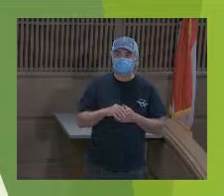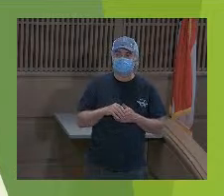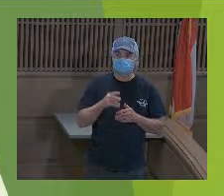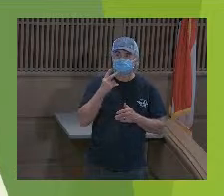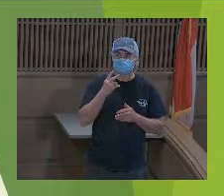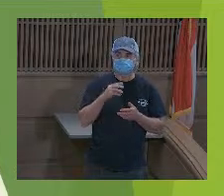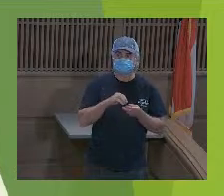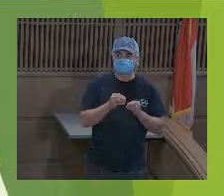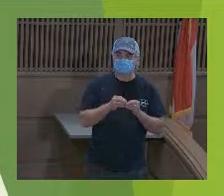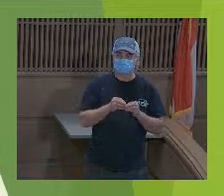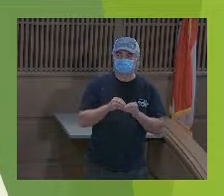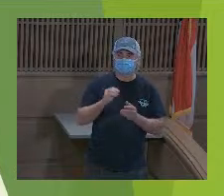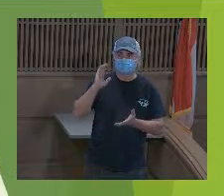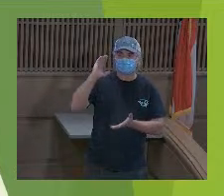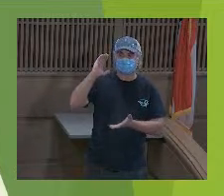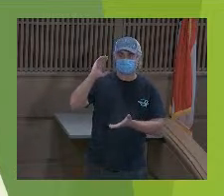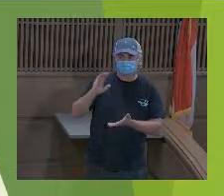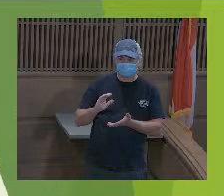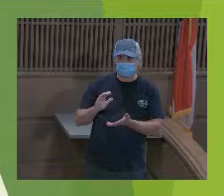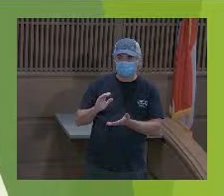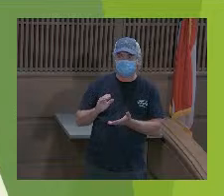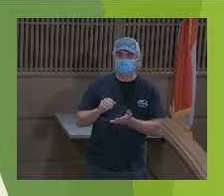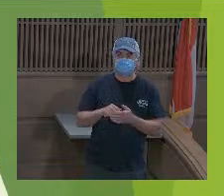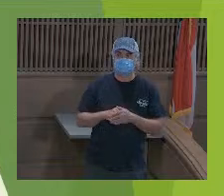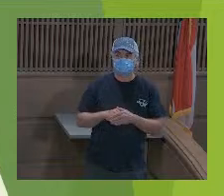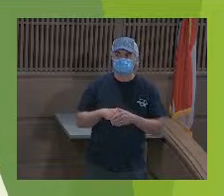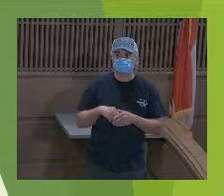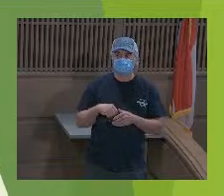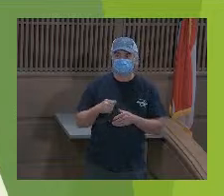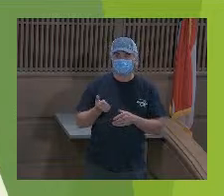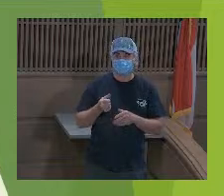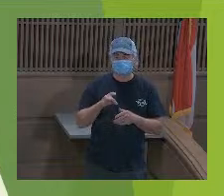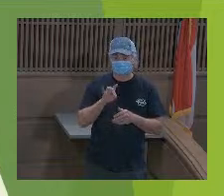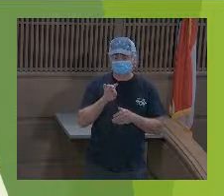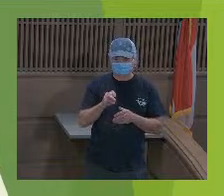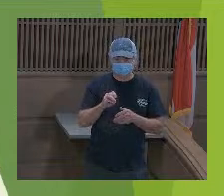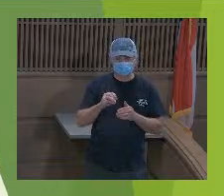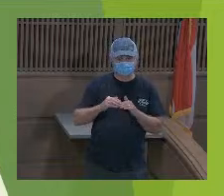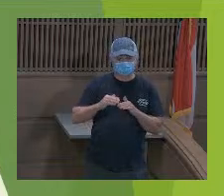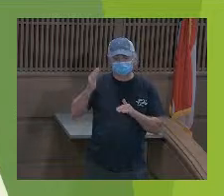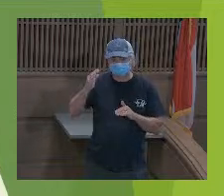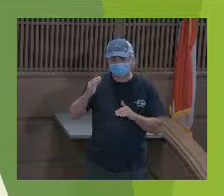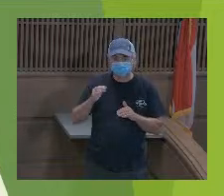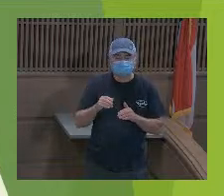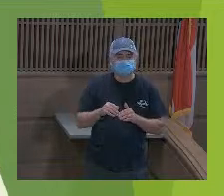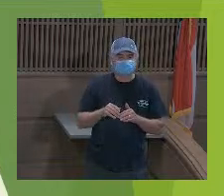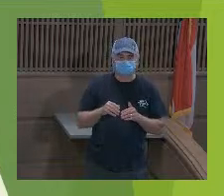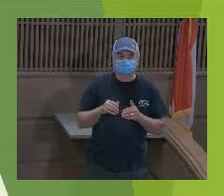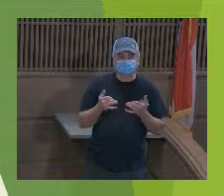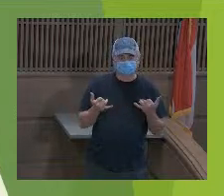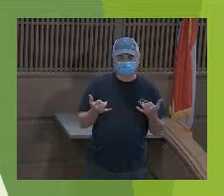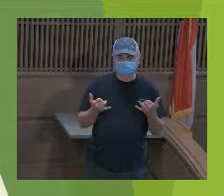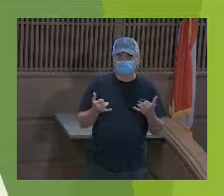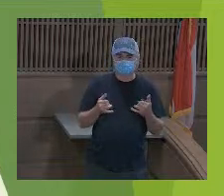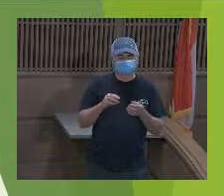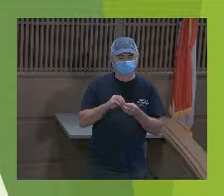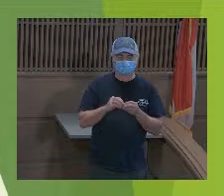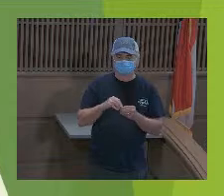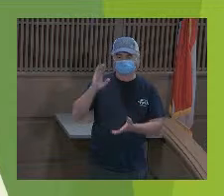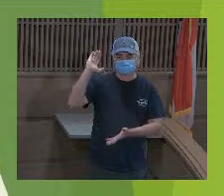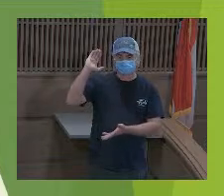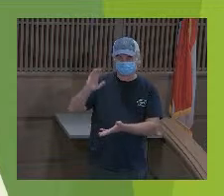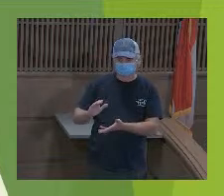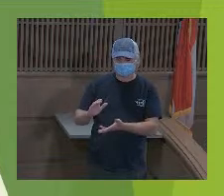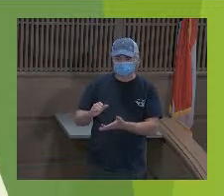range, but certainly significant in the 70 and older. And the reason for this is obviously these